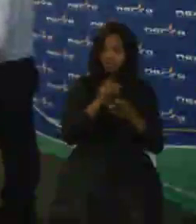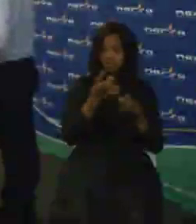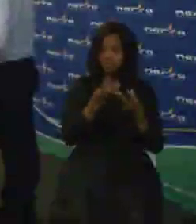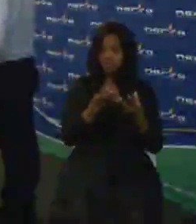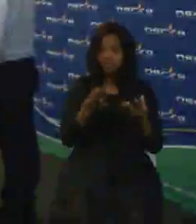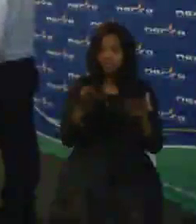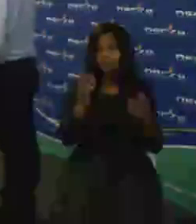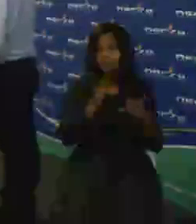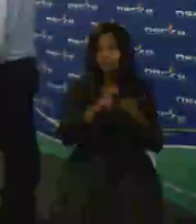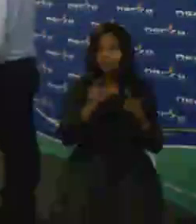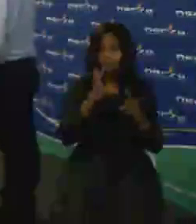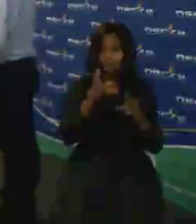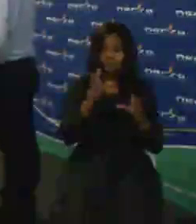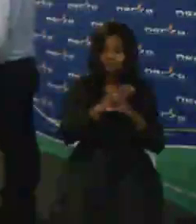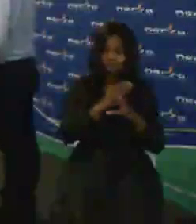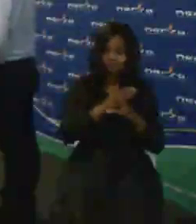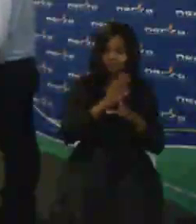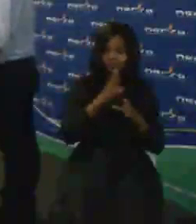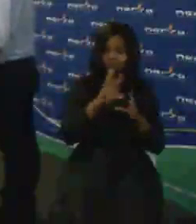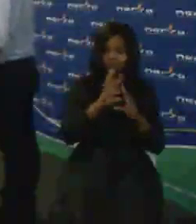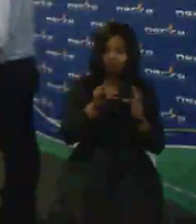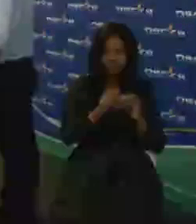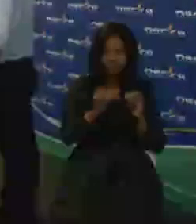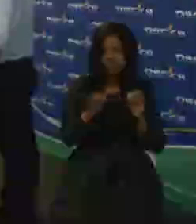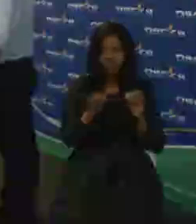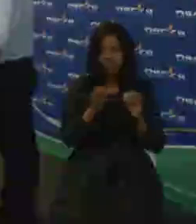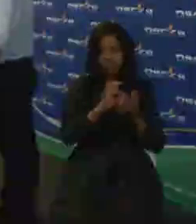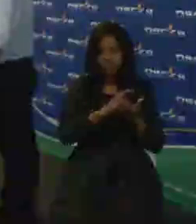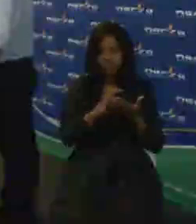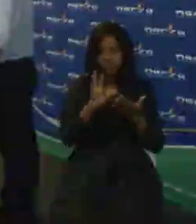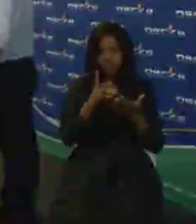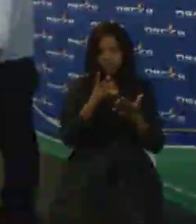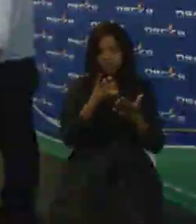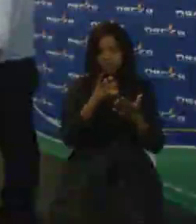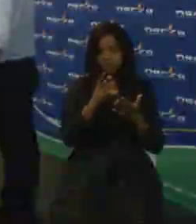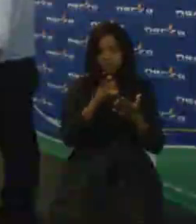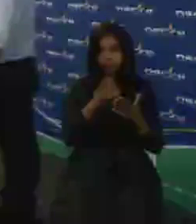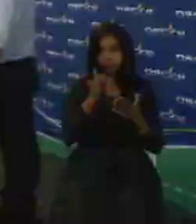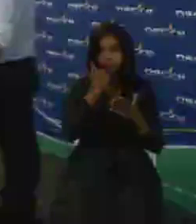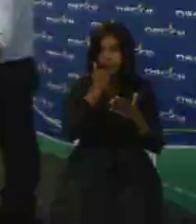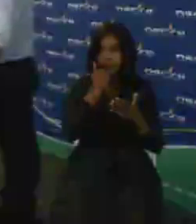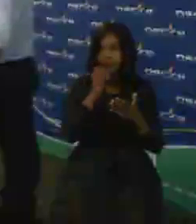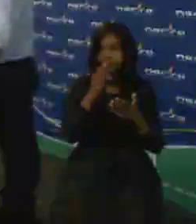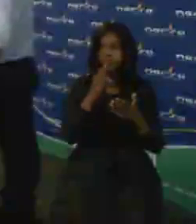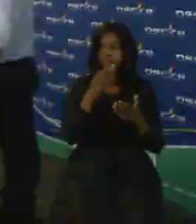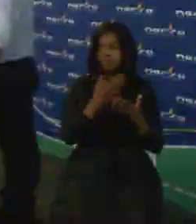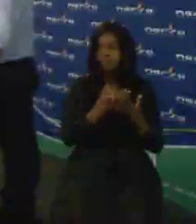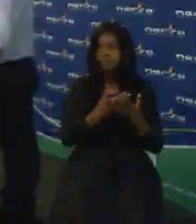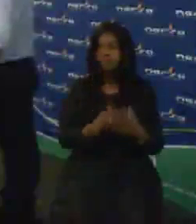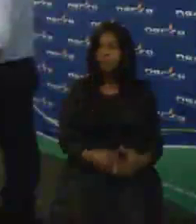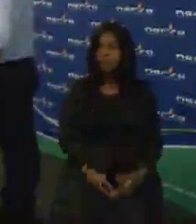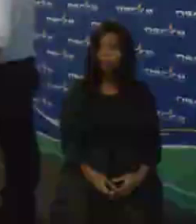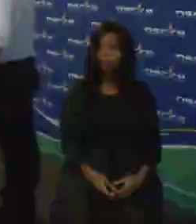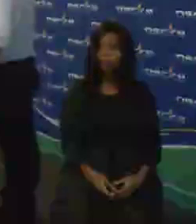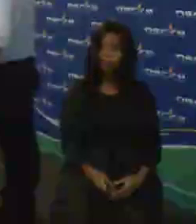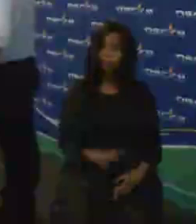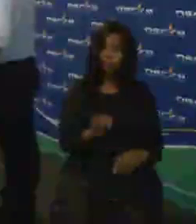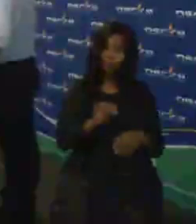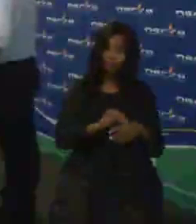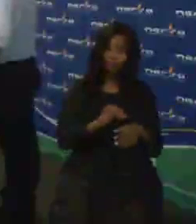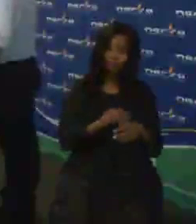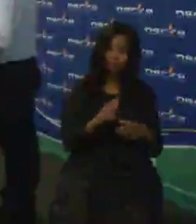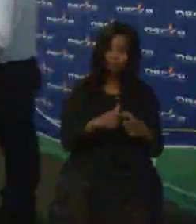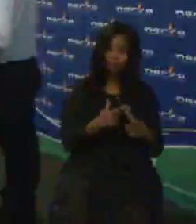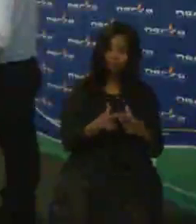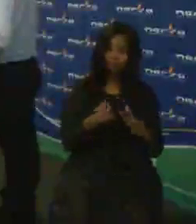legalities or whatever, but wherever possible, I'm all for transparency, so I'd be happy to if possible. All right, no problem there. We